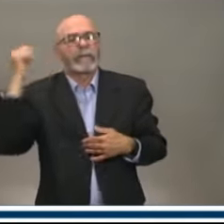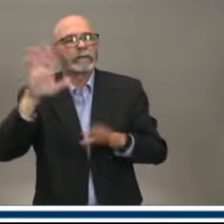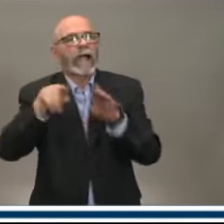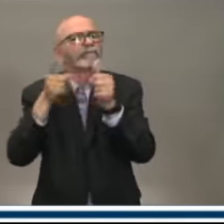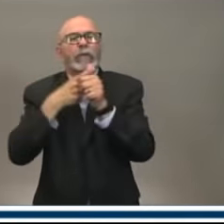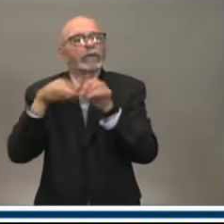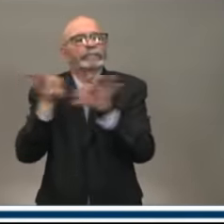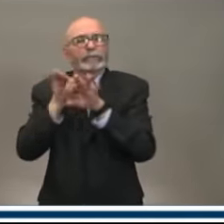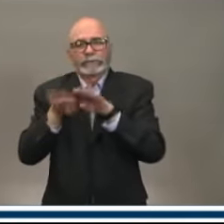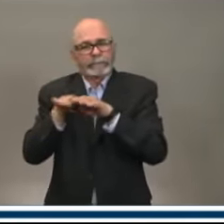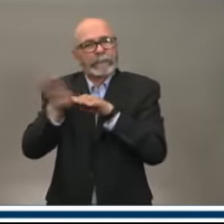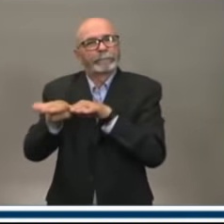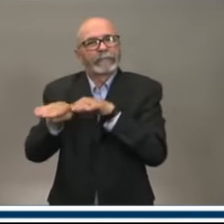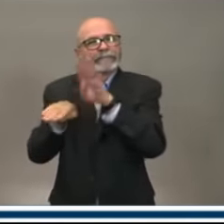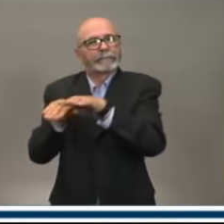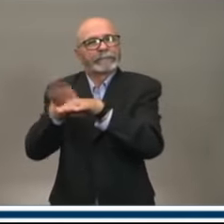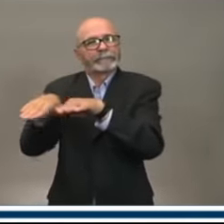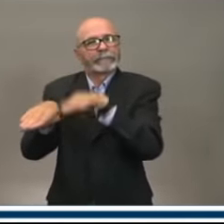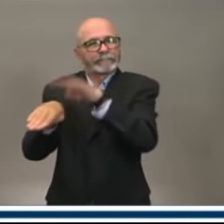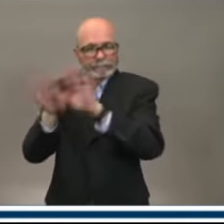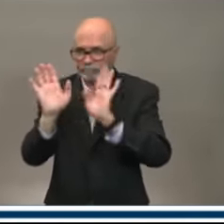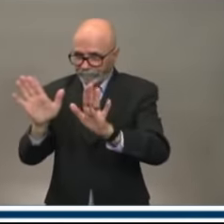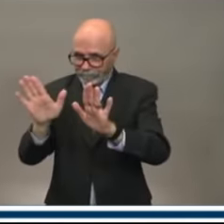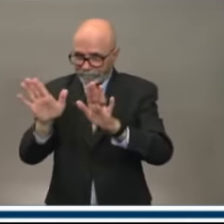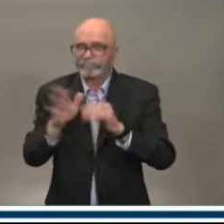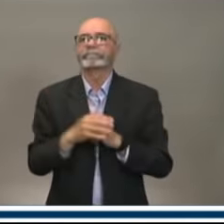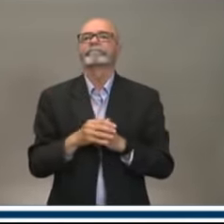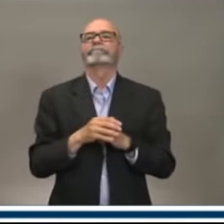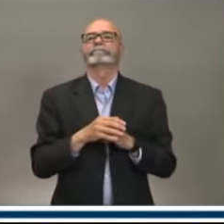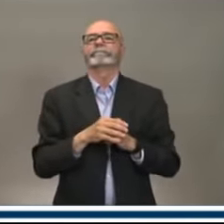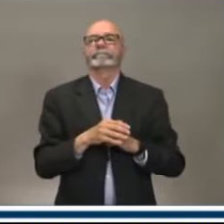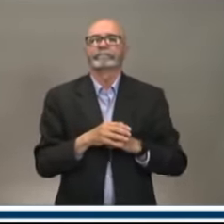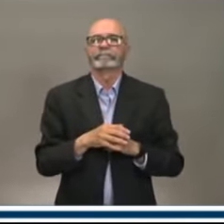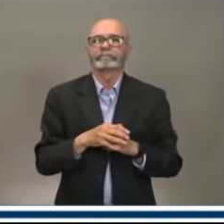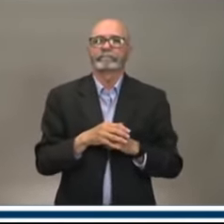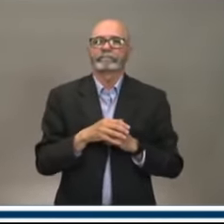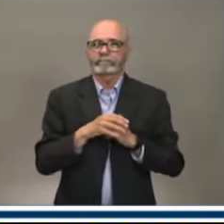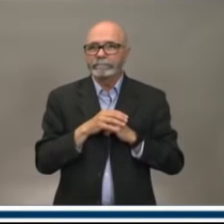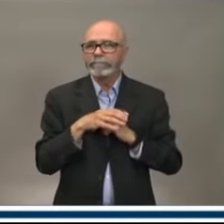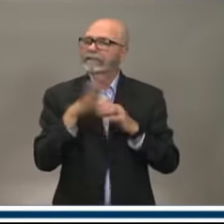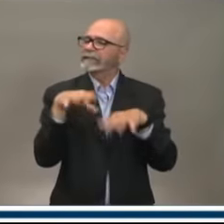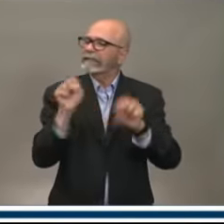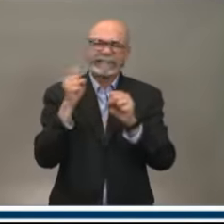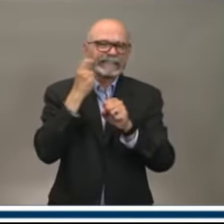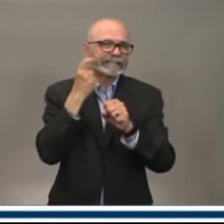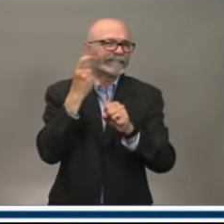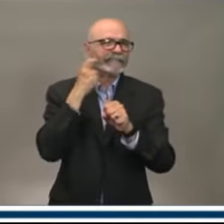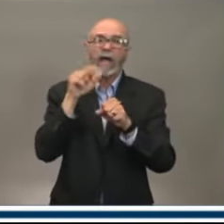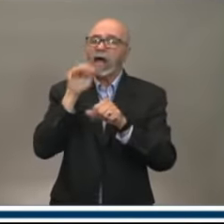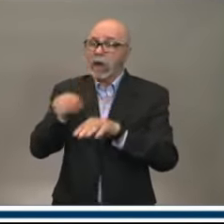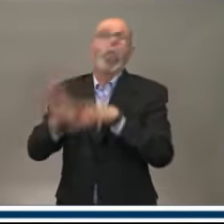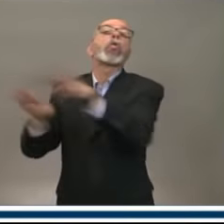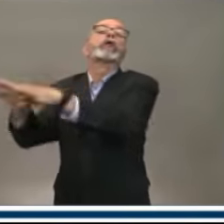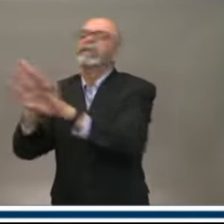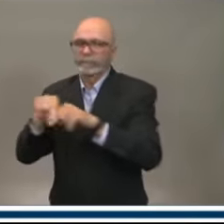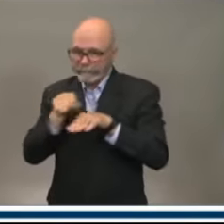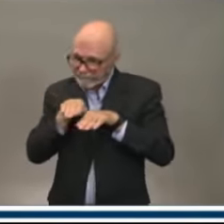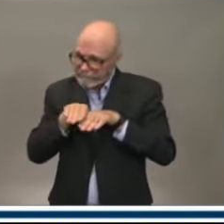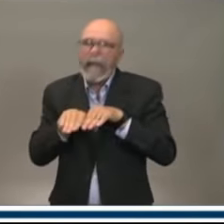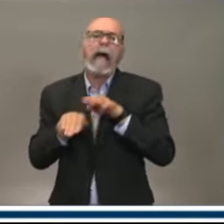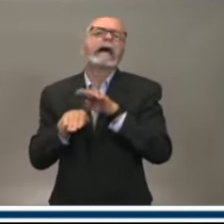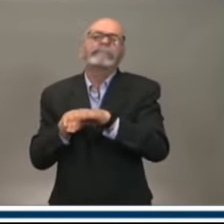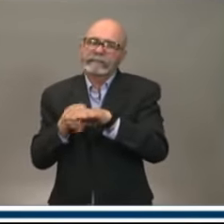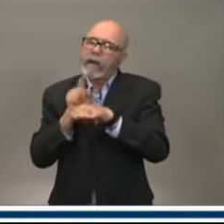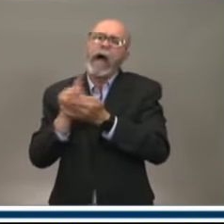or a sequenced phase, step by step by step, done very slowly and carefully over the weeks and months ahead.